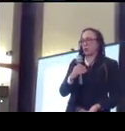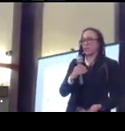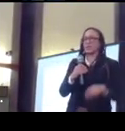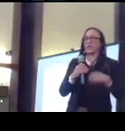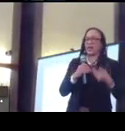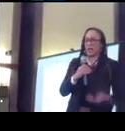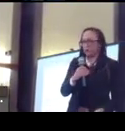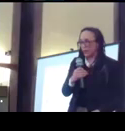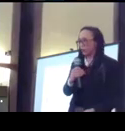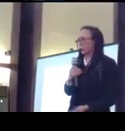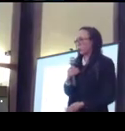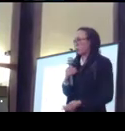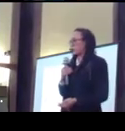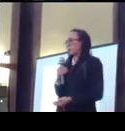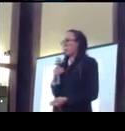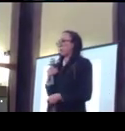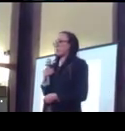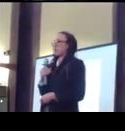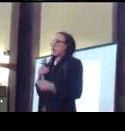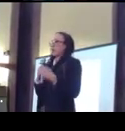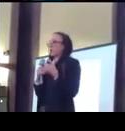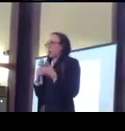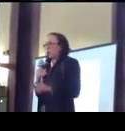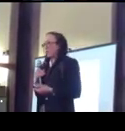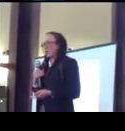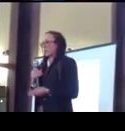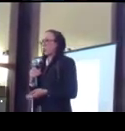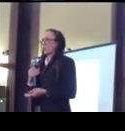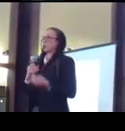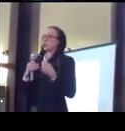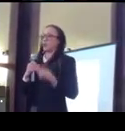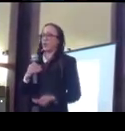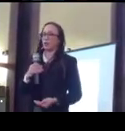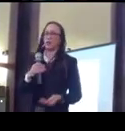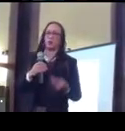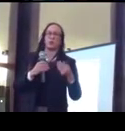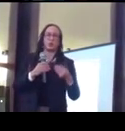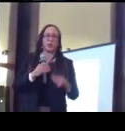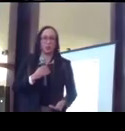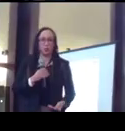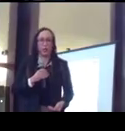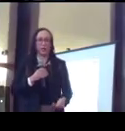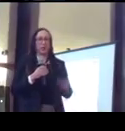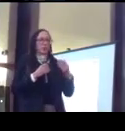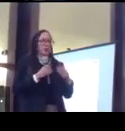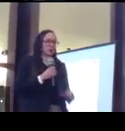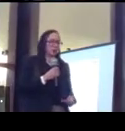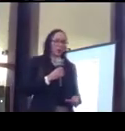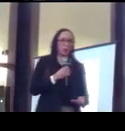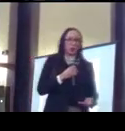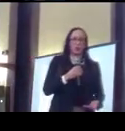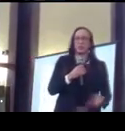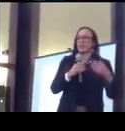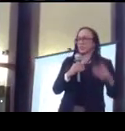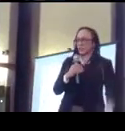these committees and vetted through community members. And we always ask the question: did we hear you? Did we get it right? Did we